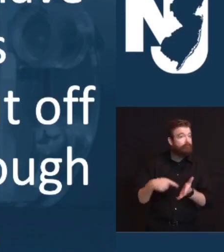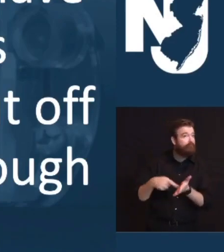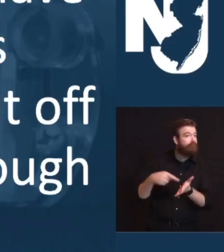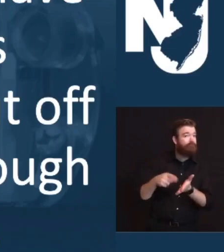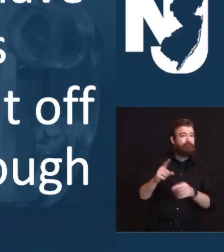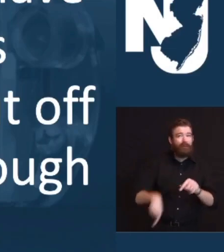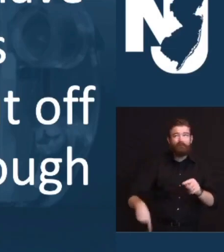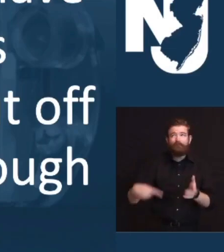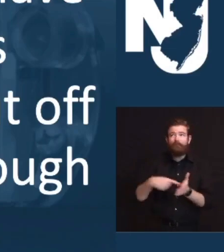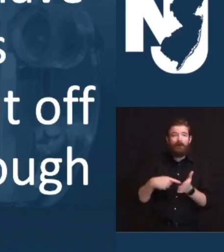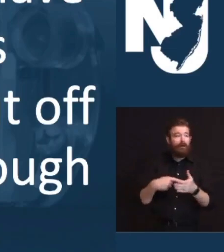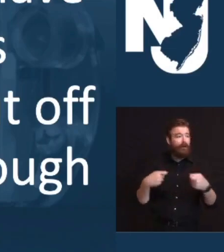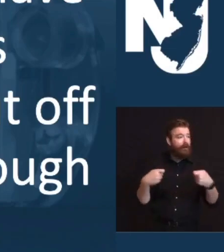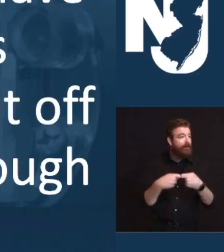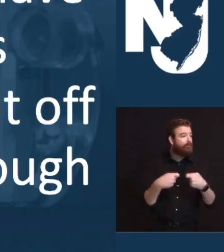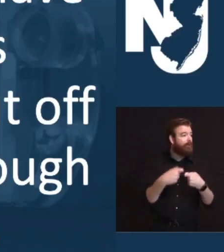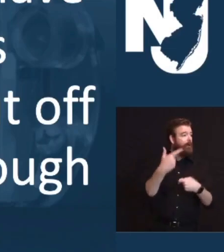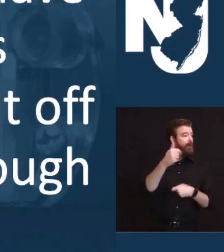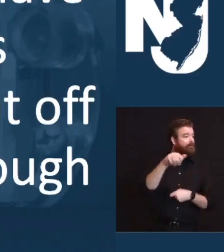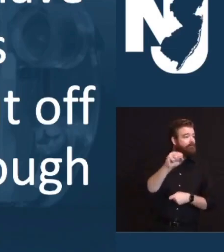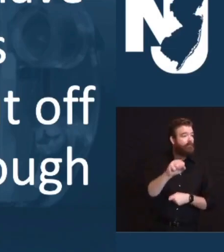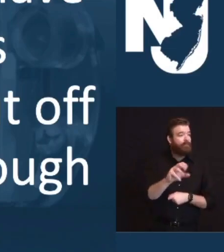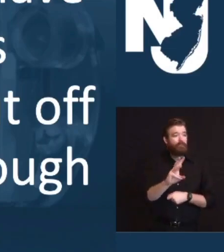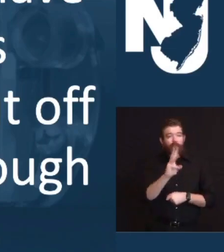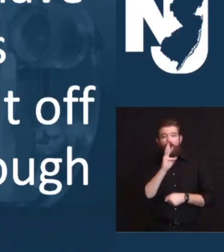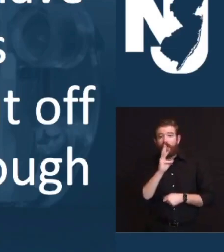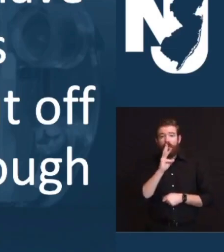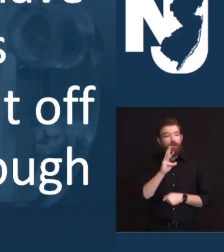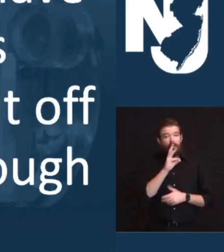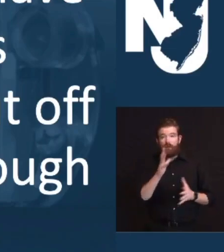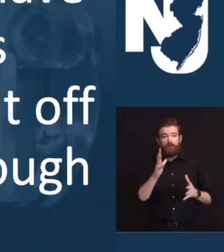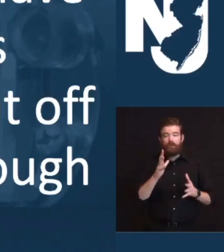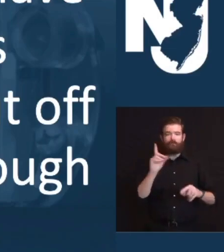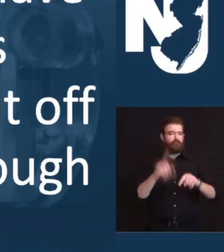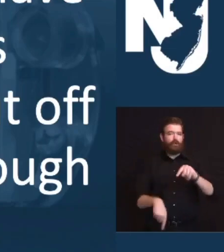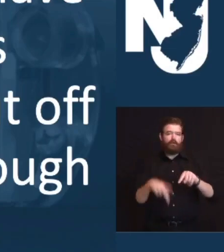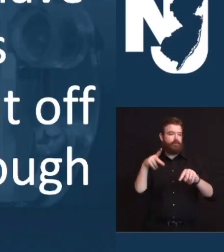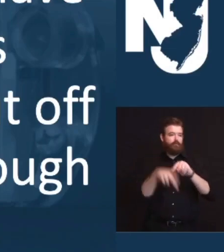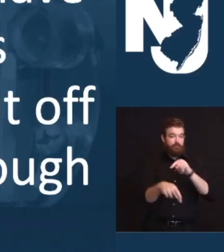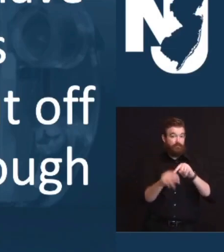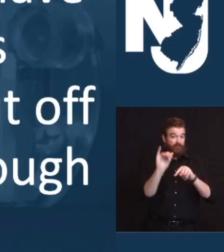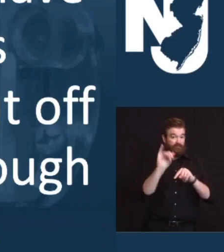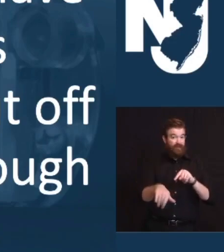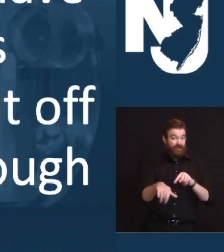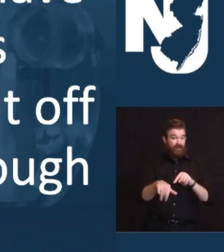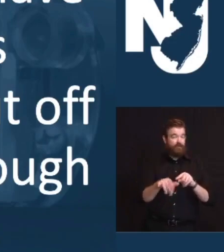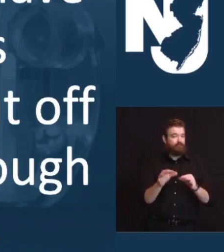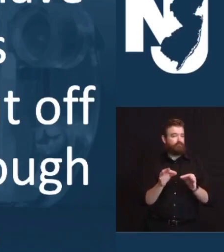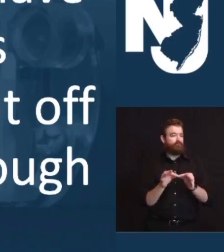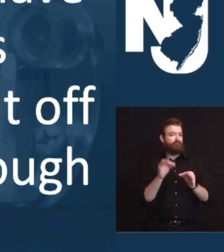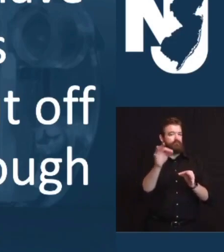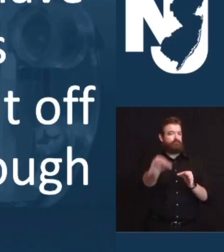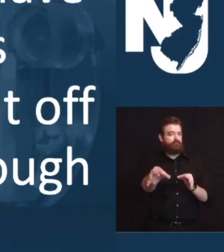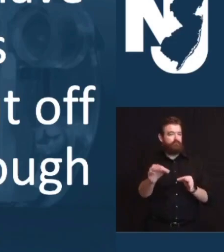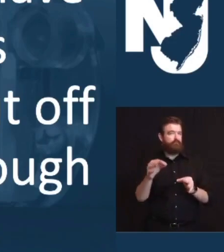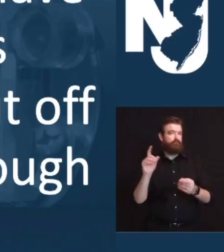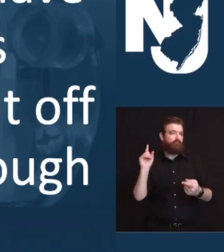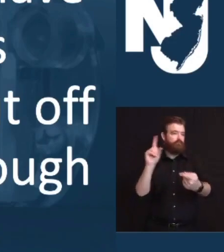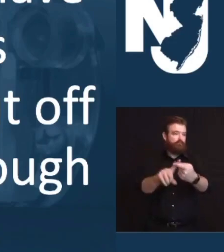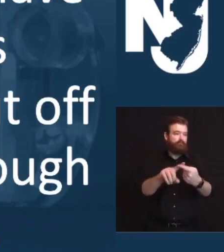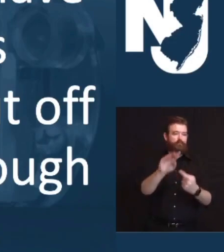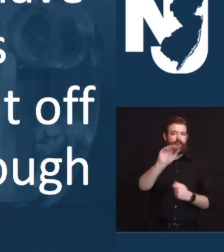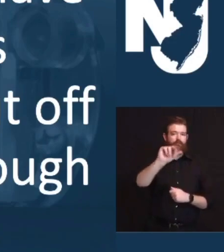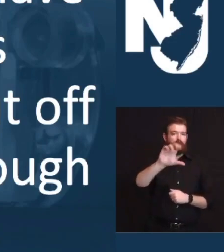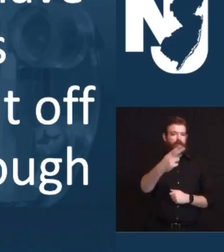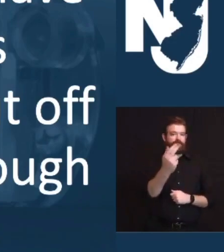15th, 2021. And if there is any customer whose service has been disconnected during the public health emergency, this